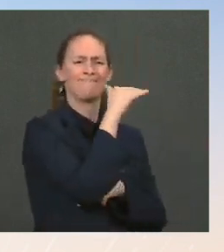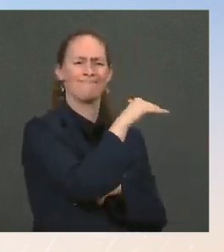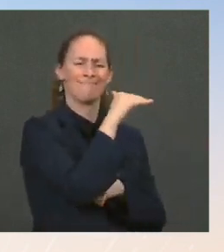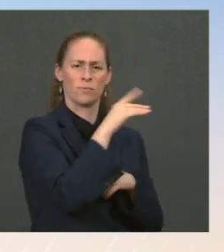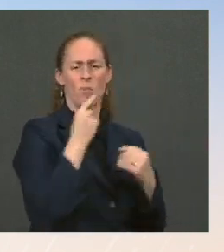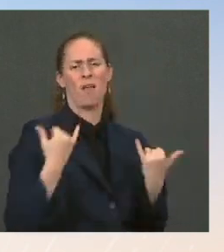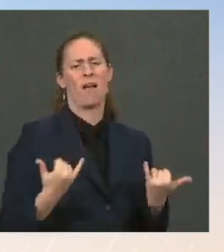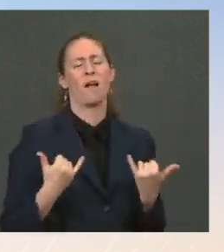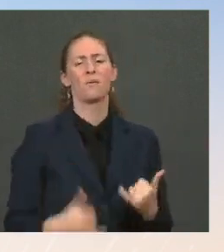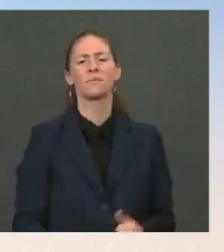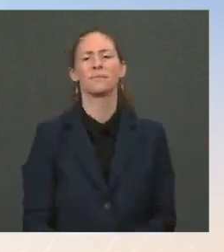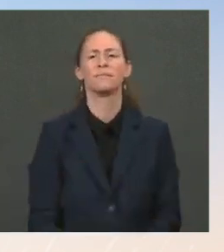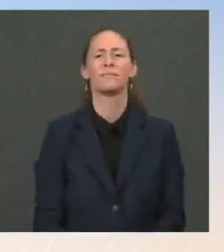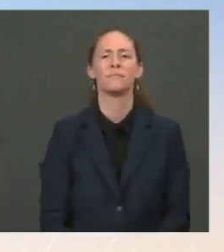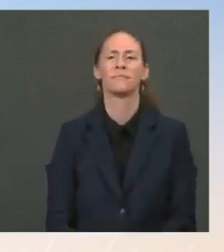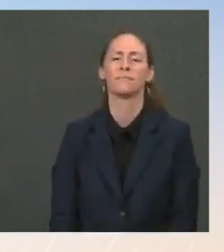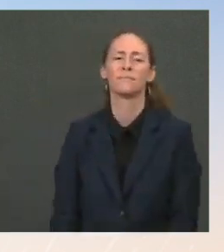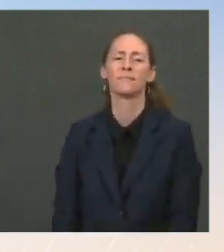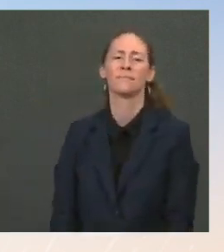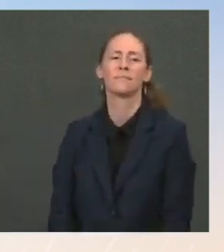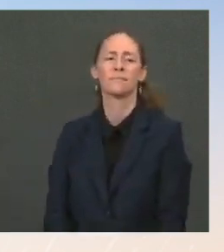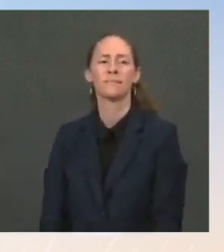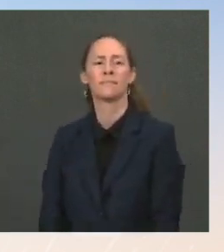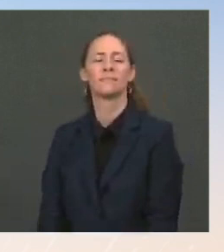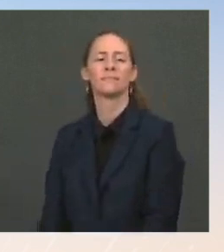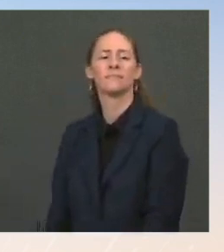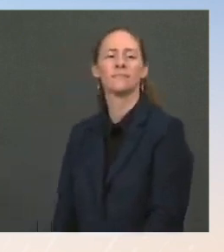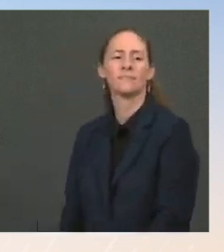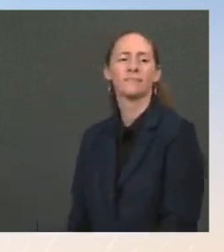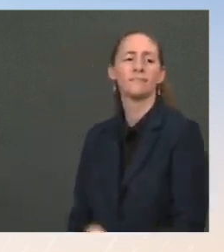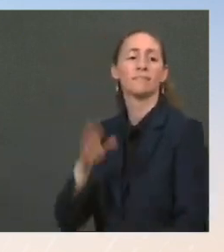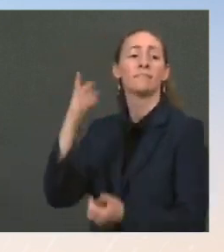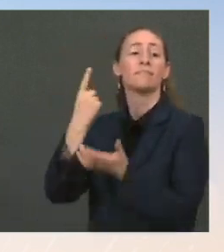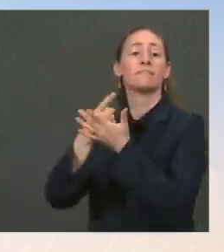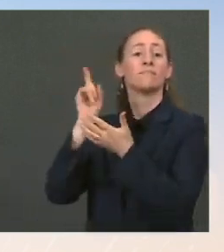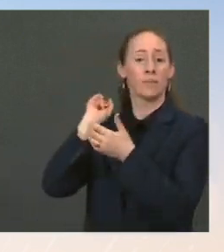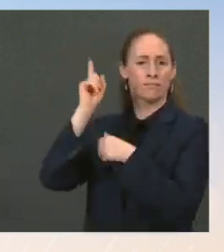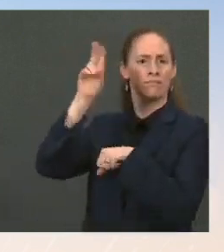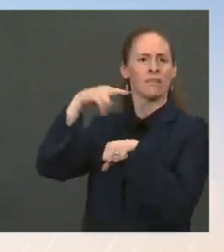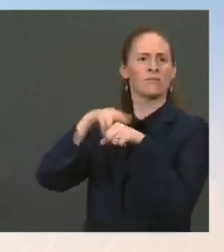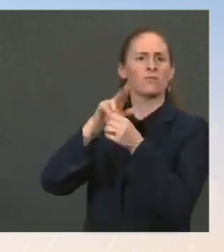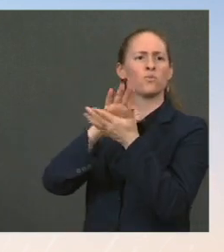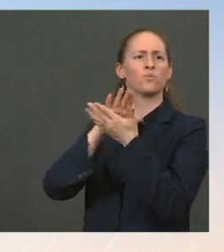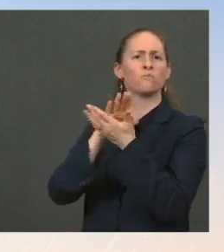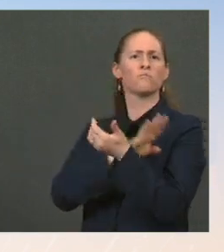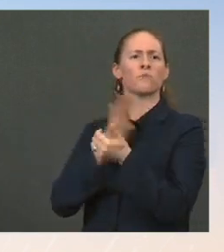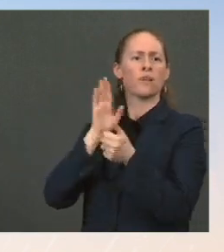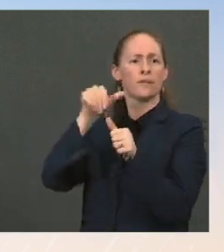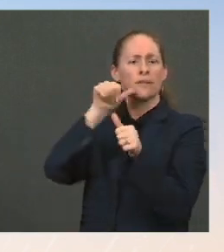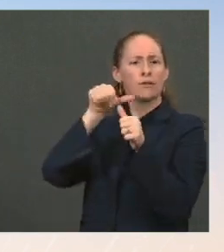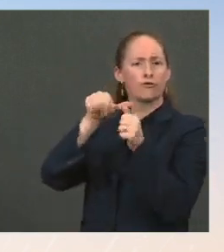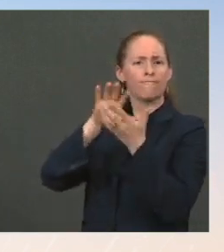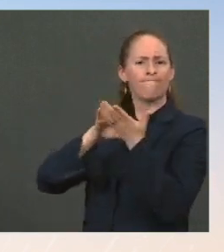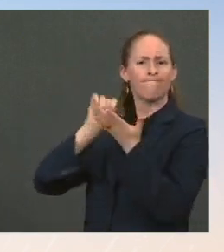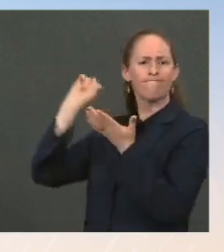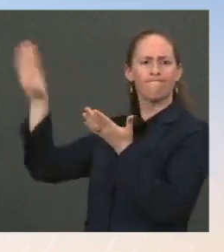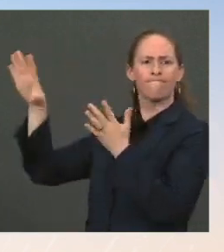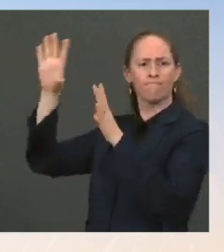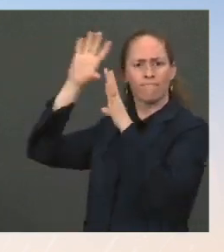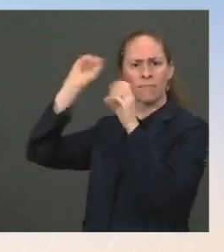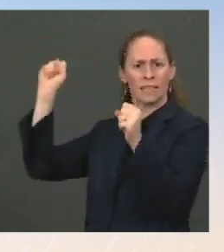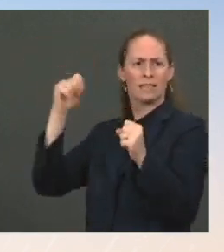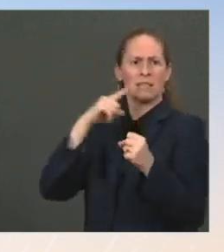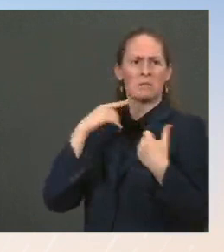ahead. Thanks, Jen. A week ago, the National School Boards Association wrote to the president to say that their teachers feel like some